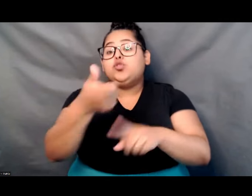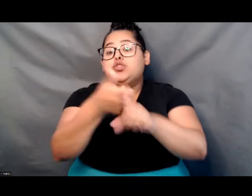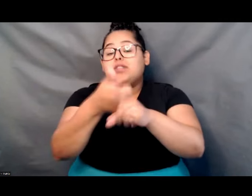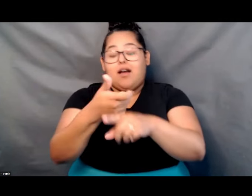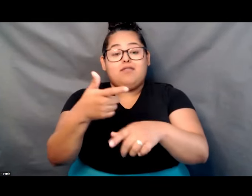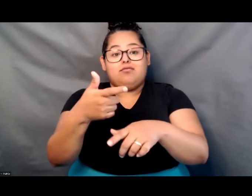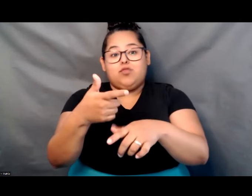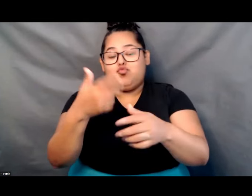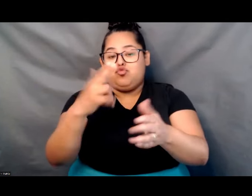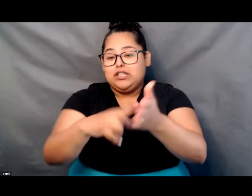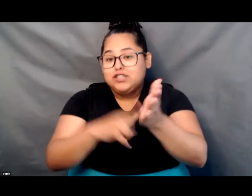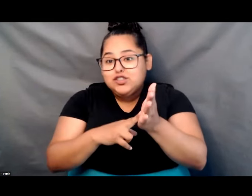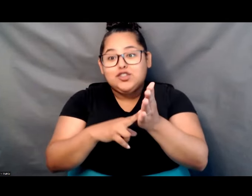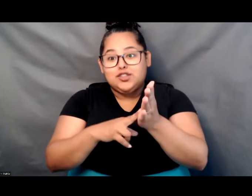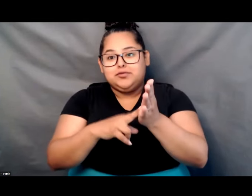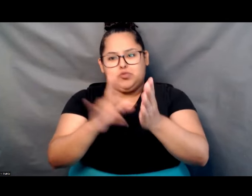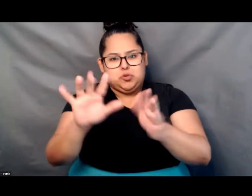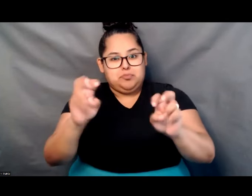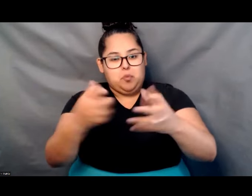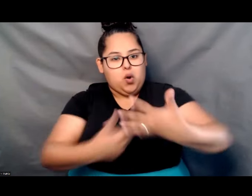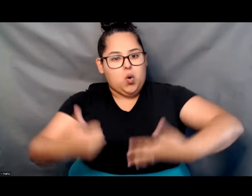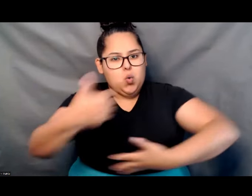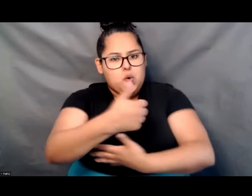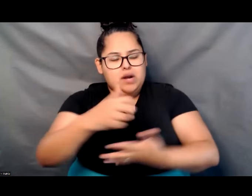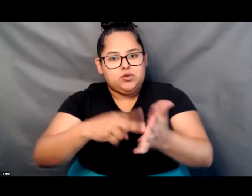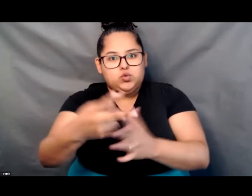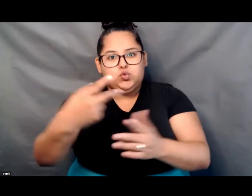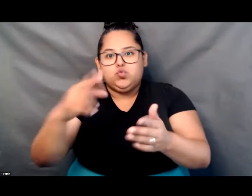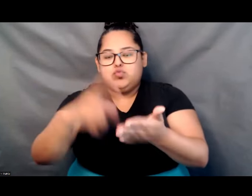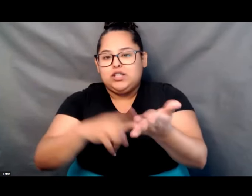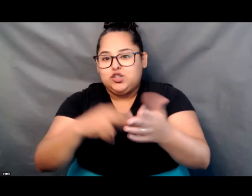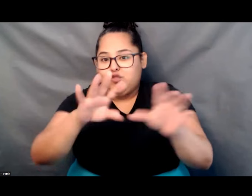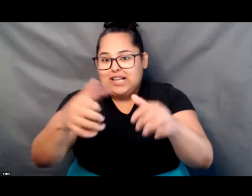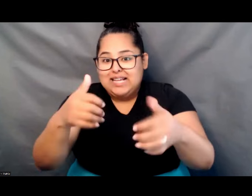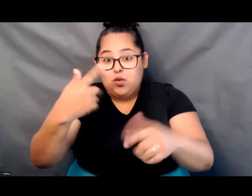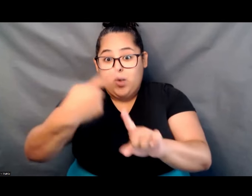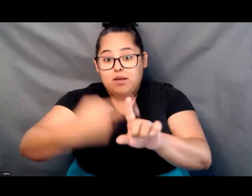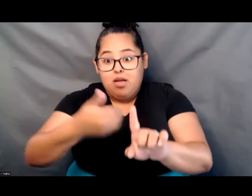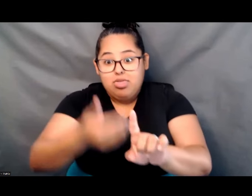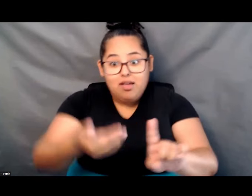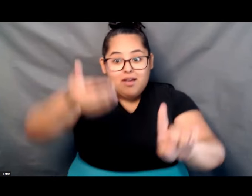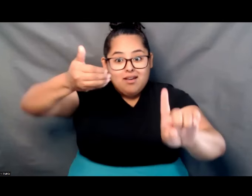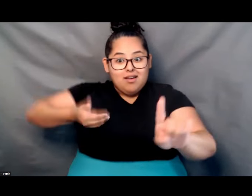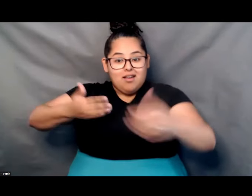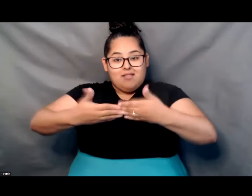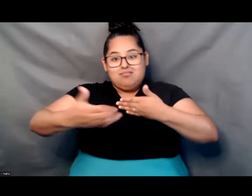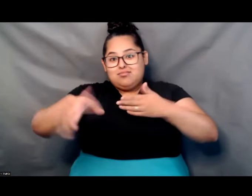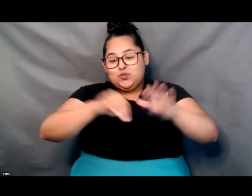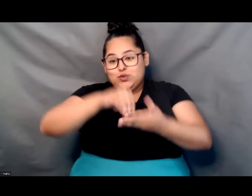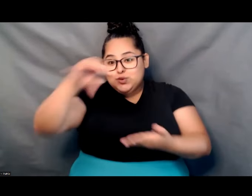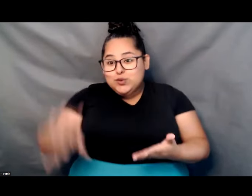month before everybody else. This is really an important one. Sometimes students will forget about it, so be sure to check your